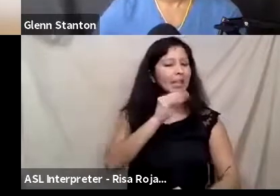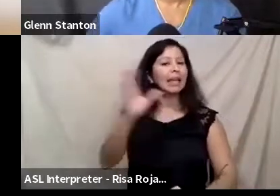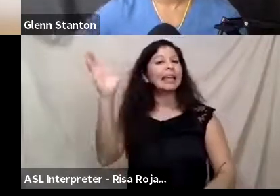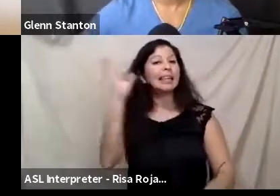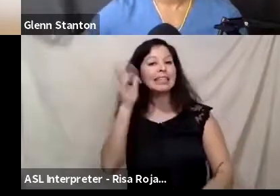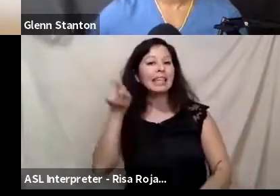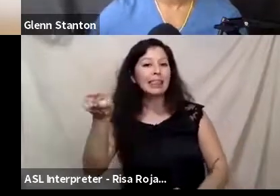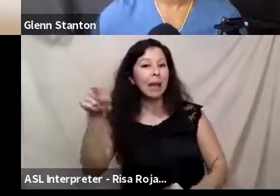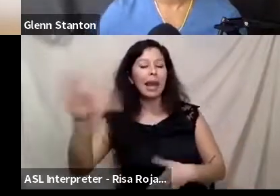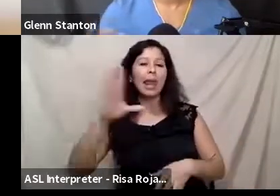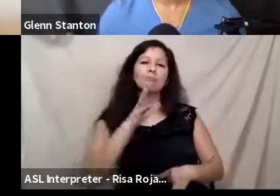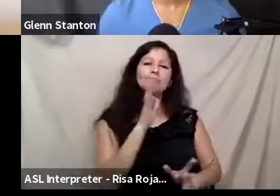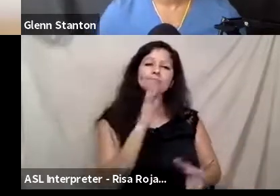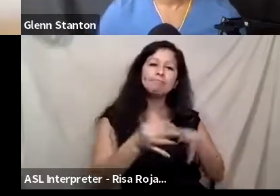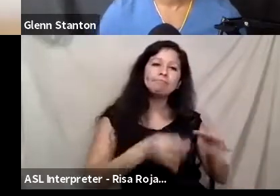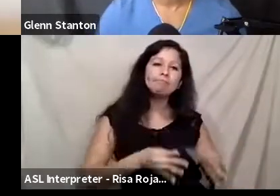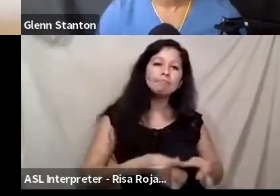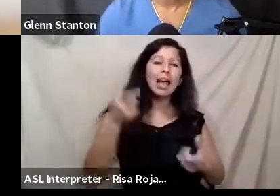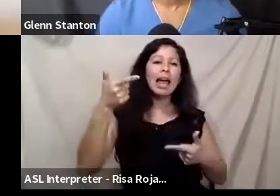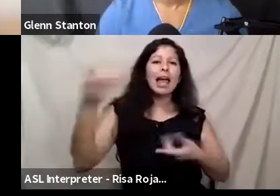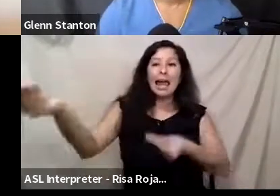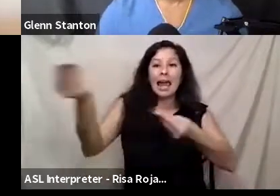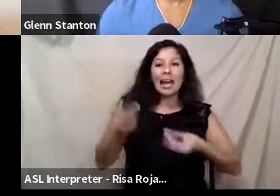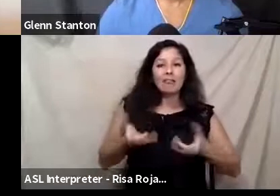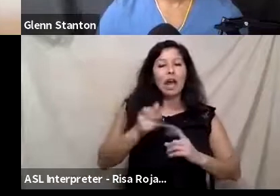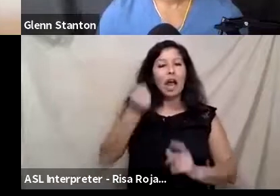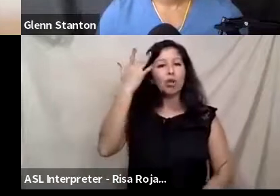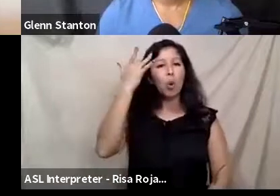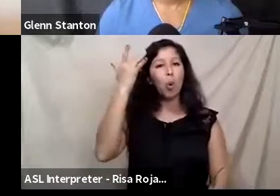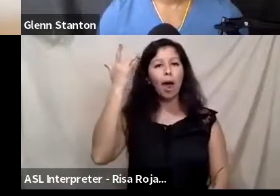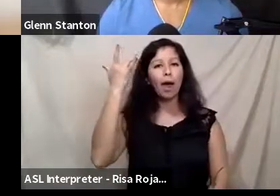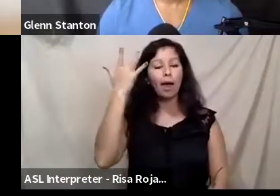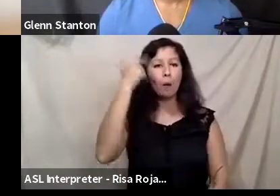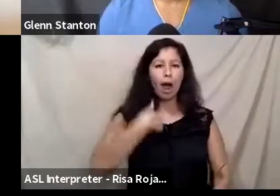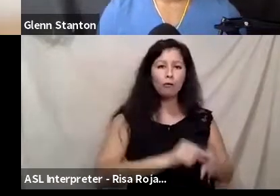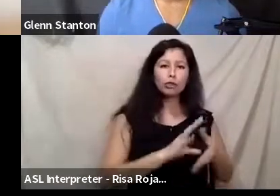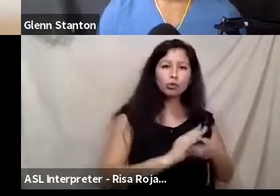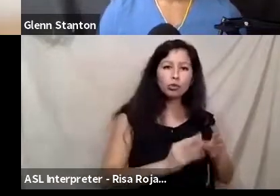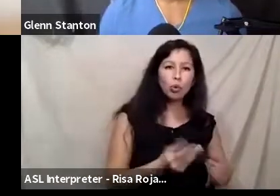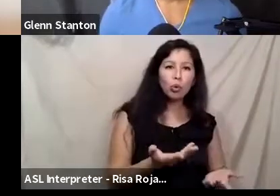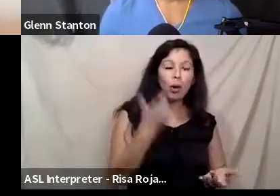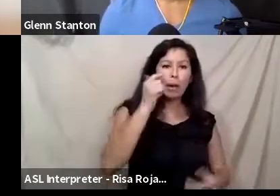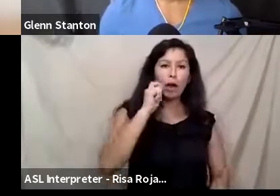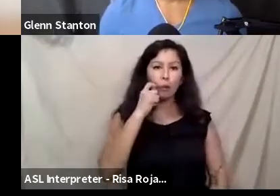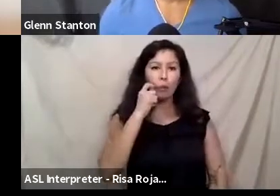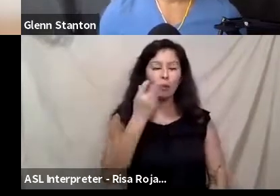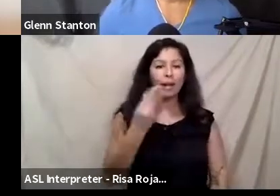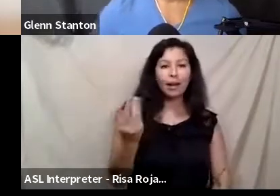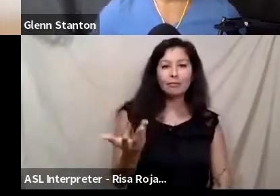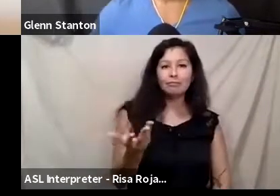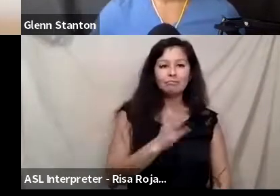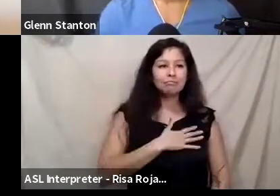understand why, because that's the biggest question, is why. Why are you writing this story? Is it because it's cool and